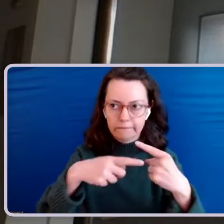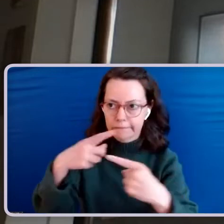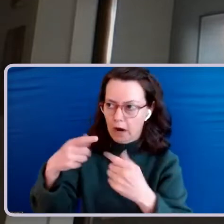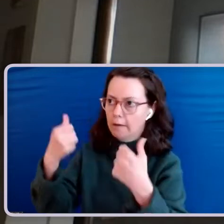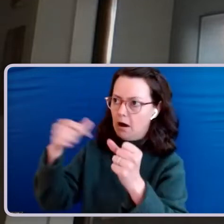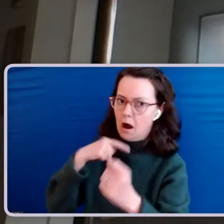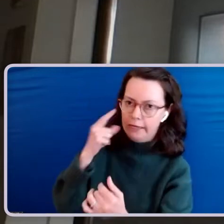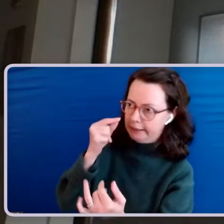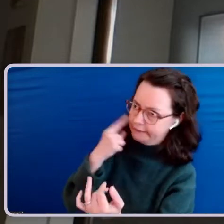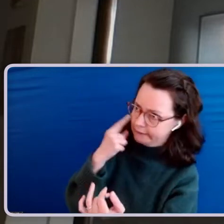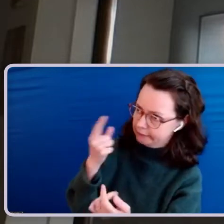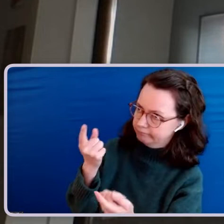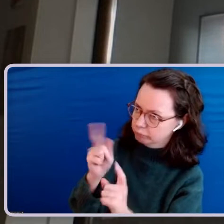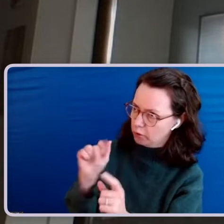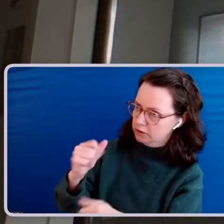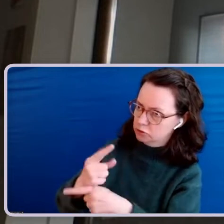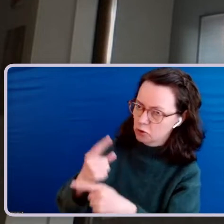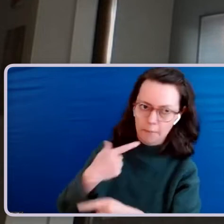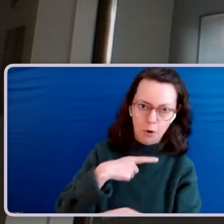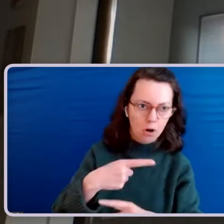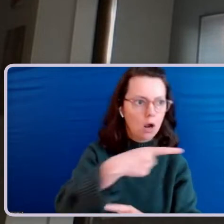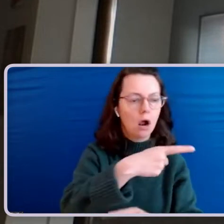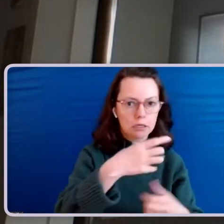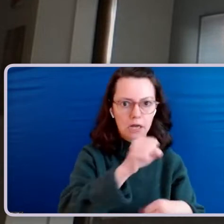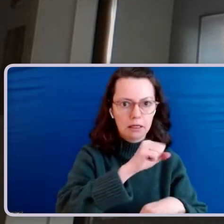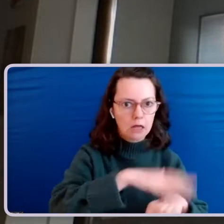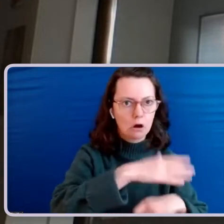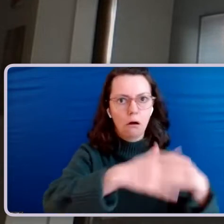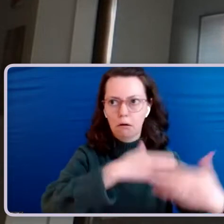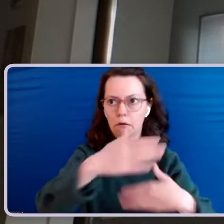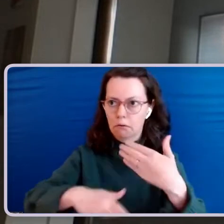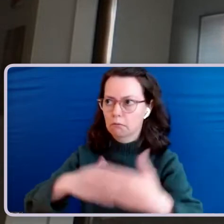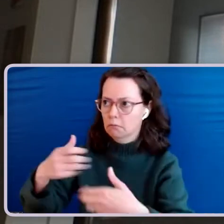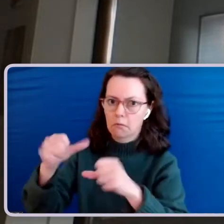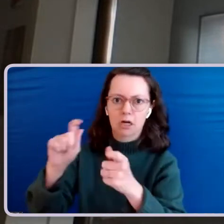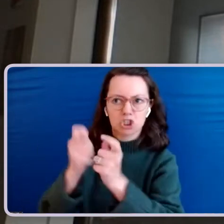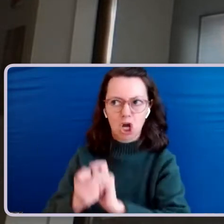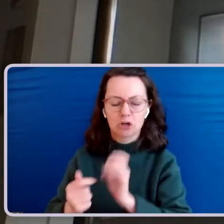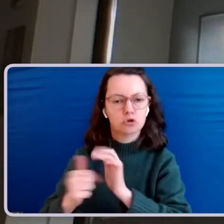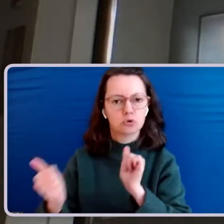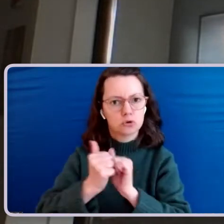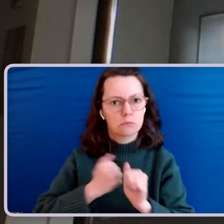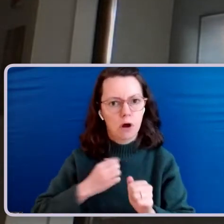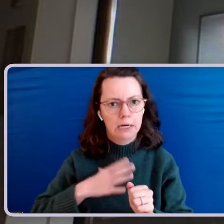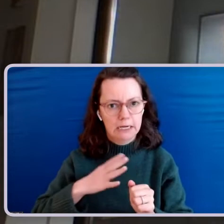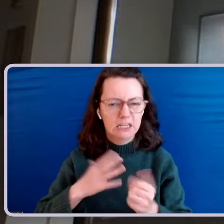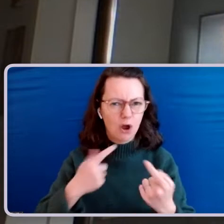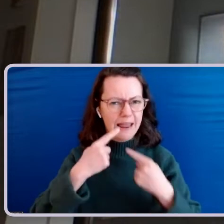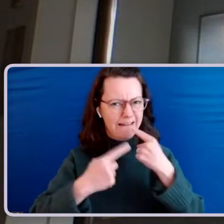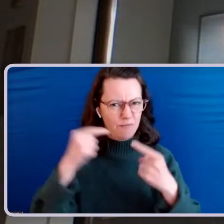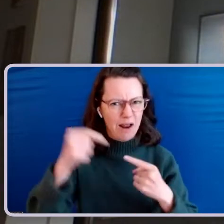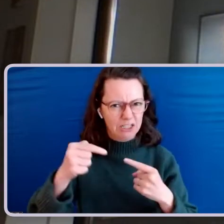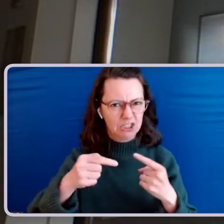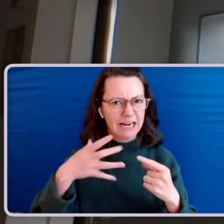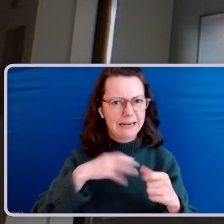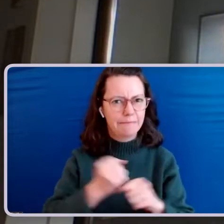week, and I think we need to kind of keep up and make sure that that information is available. And I think just one broader thing that I would highlight, and I'm sure we'll pick up on